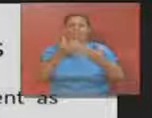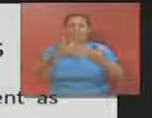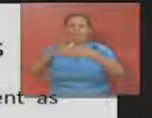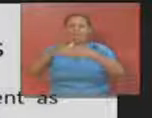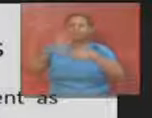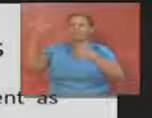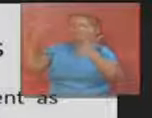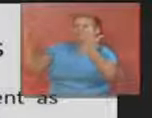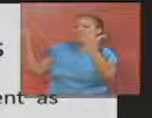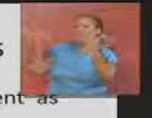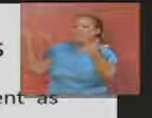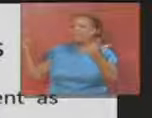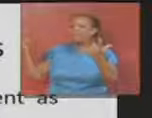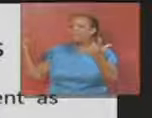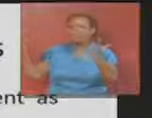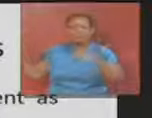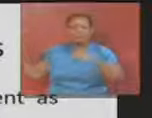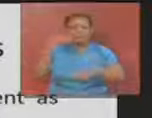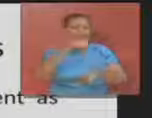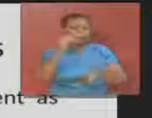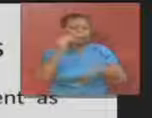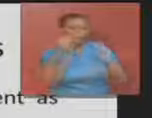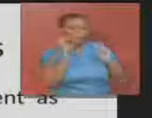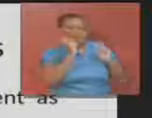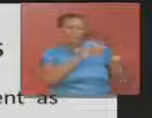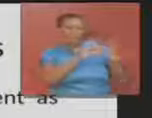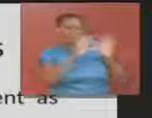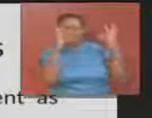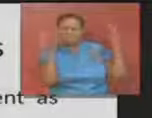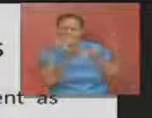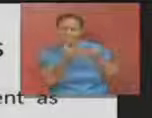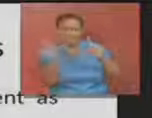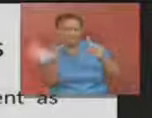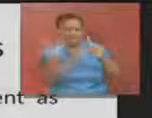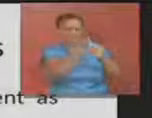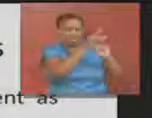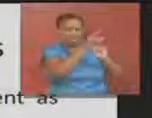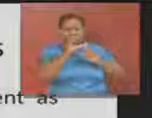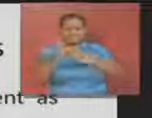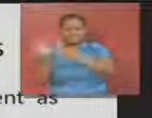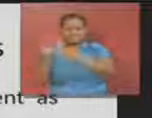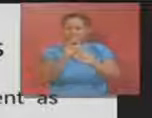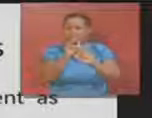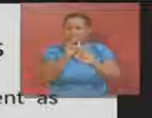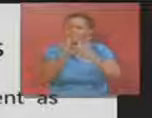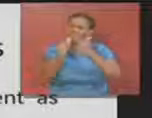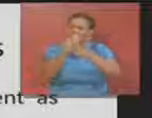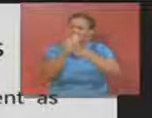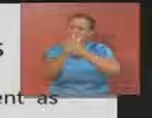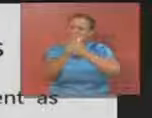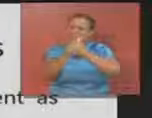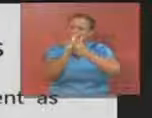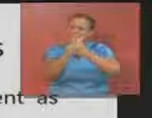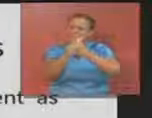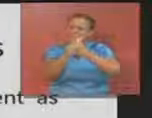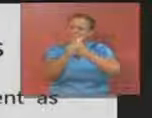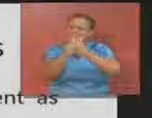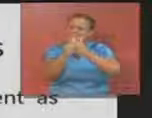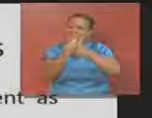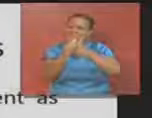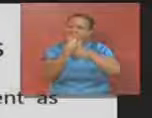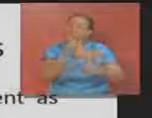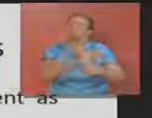your relatives. Wear your mask, social distance, and treat yourself as high risk at all times